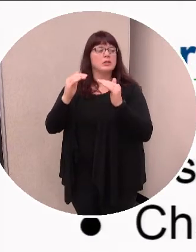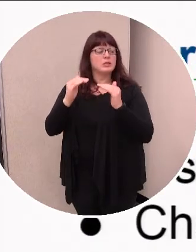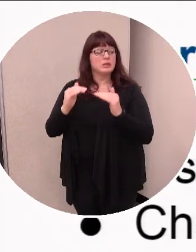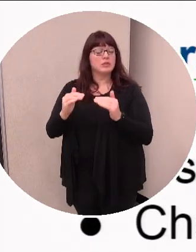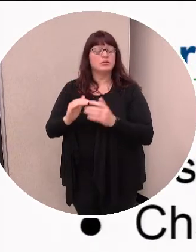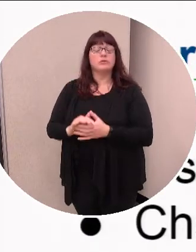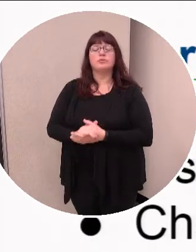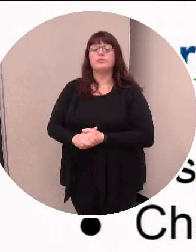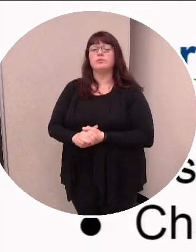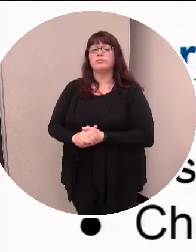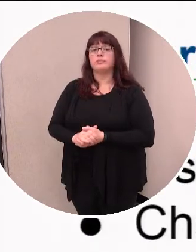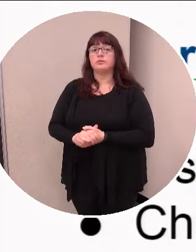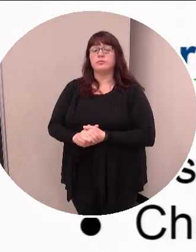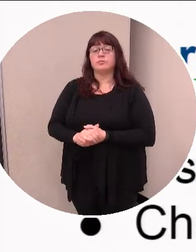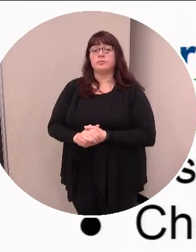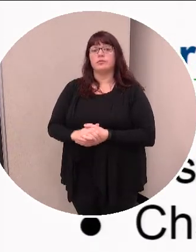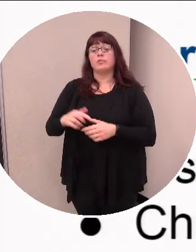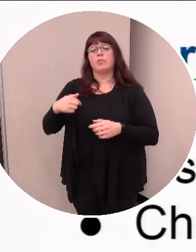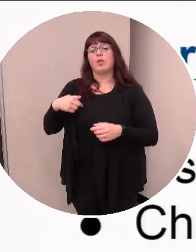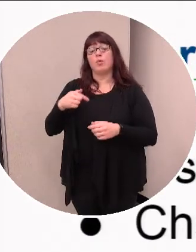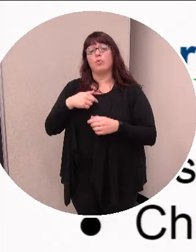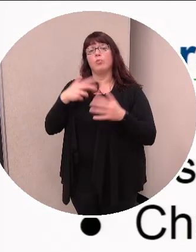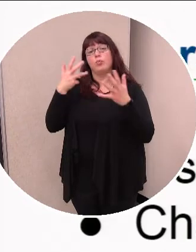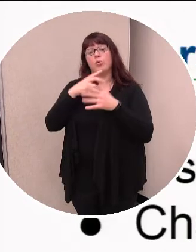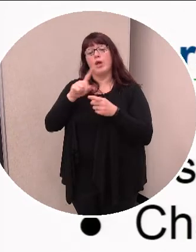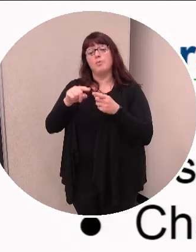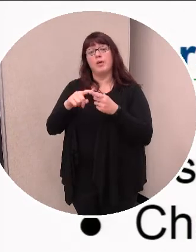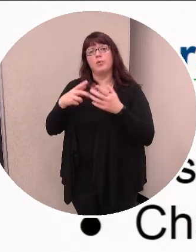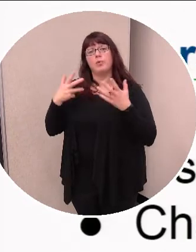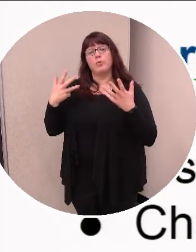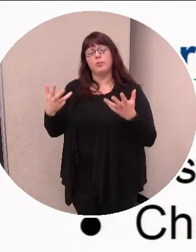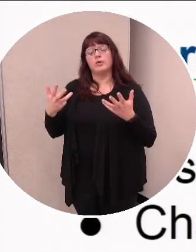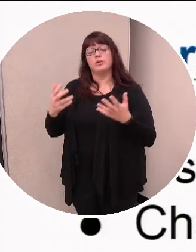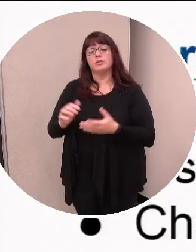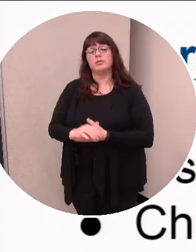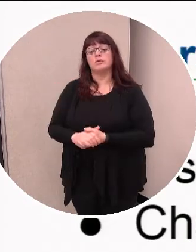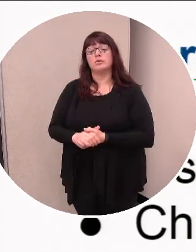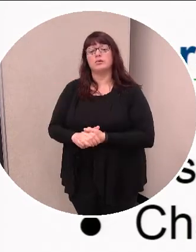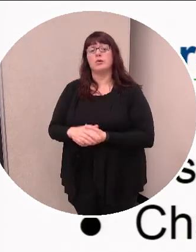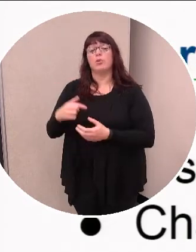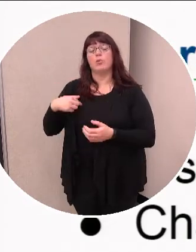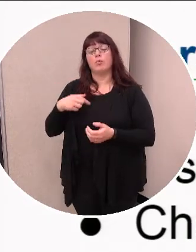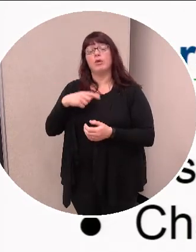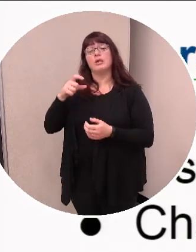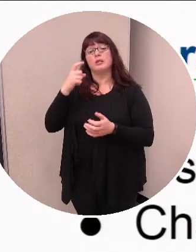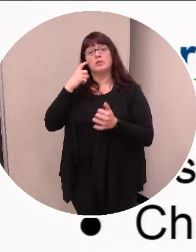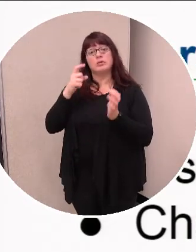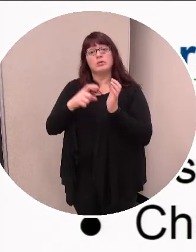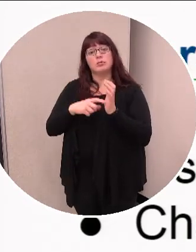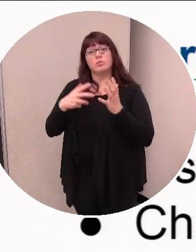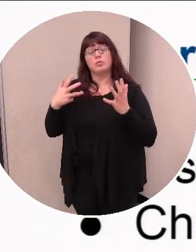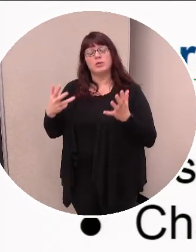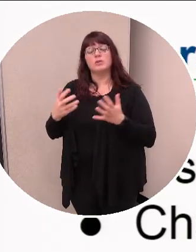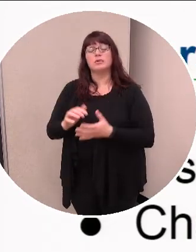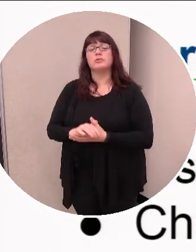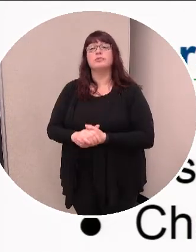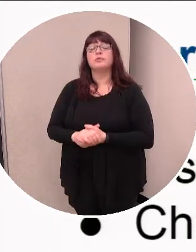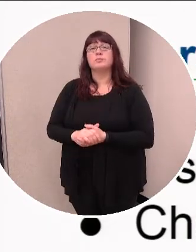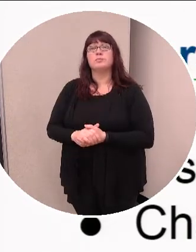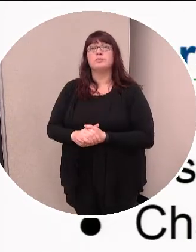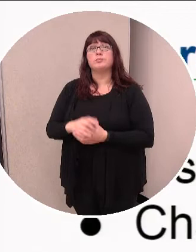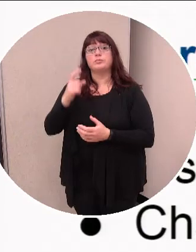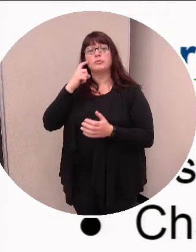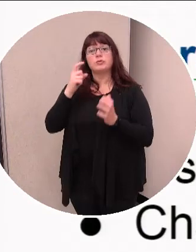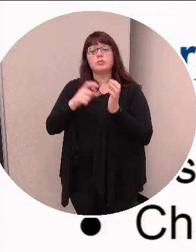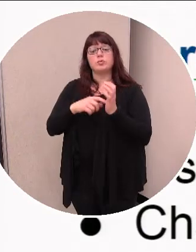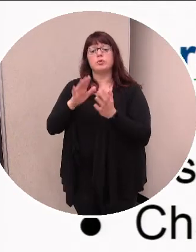One of the other things that we have to worry about and be cognizant of is there's a number of different student